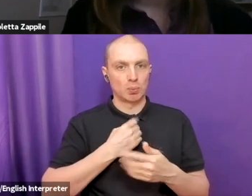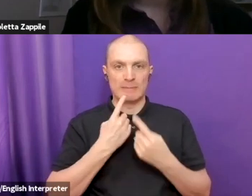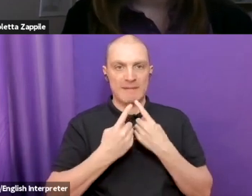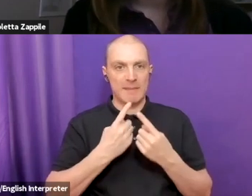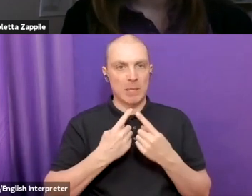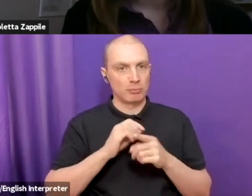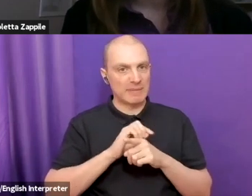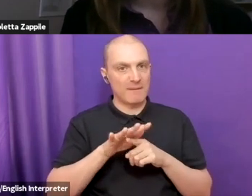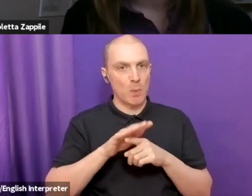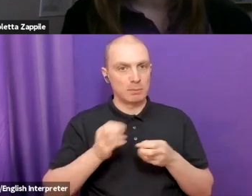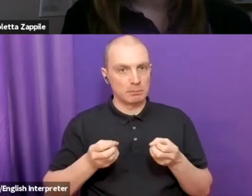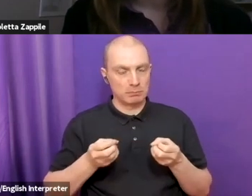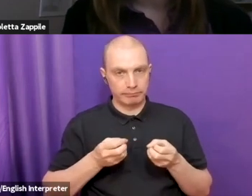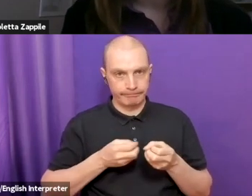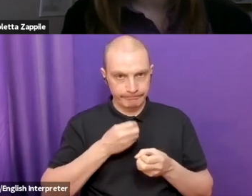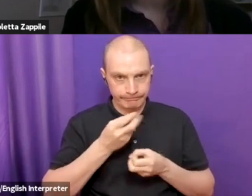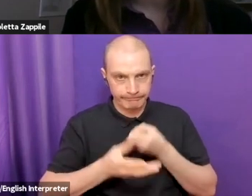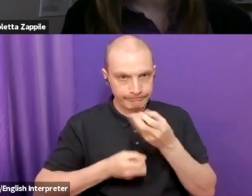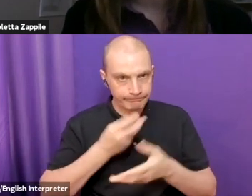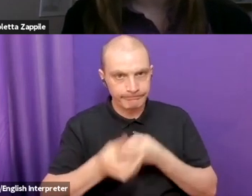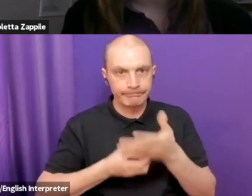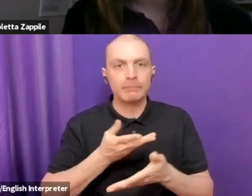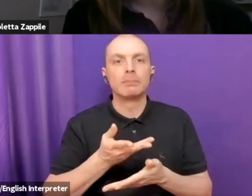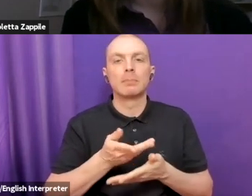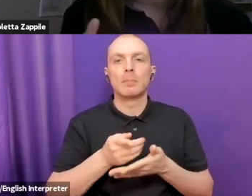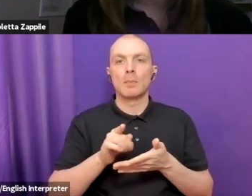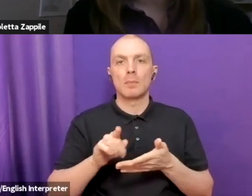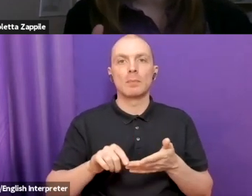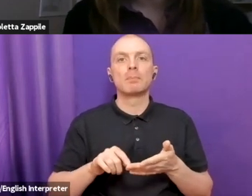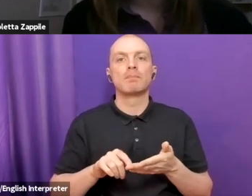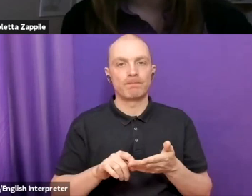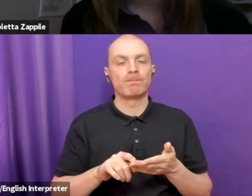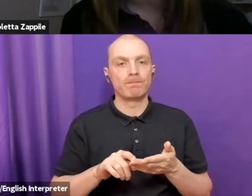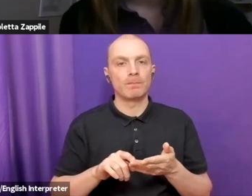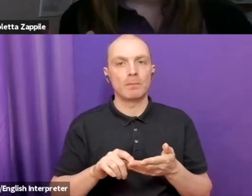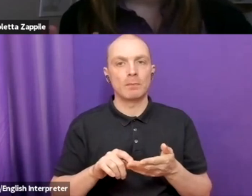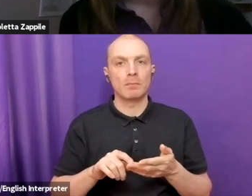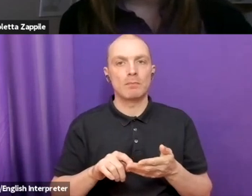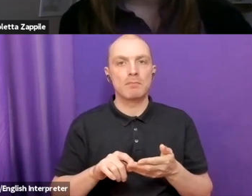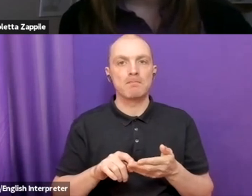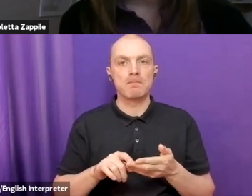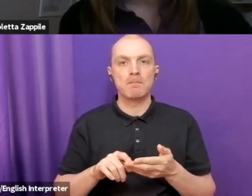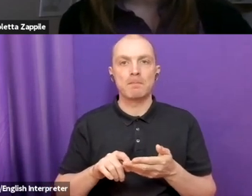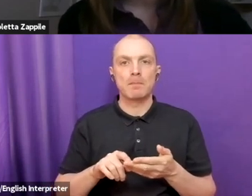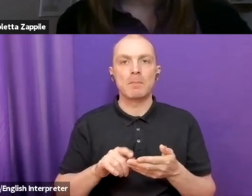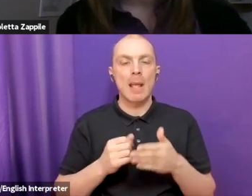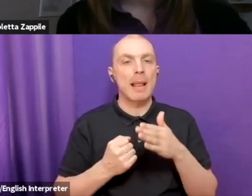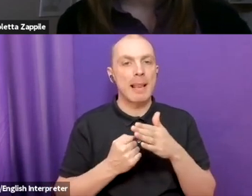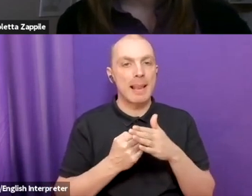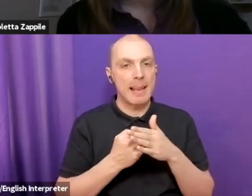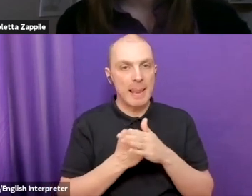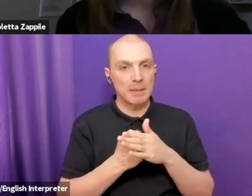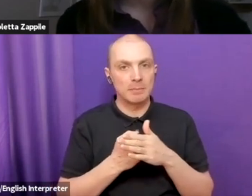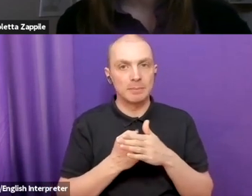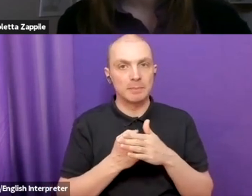an individual submission, that means only on behalf of one organization, the word limit that you have is